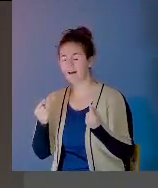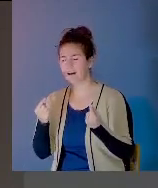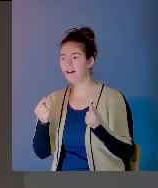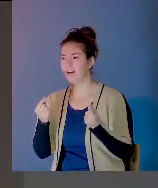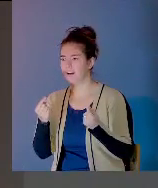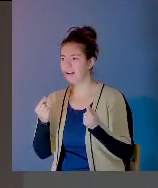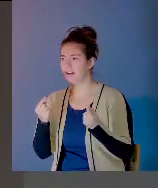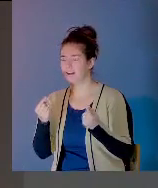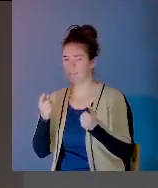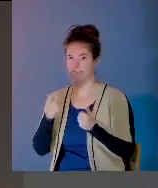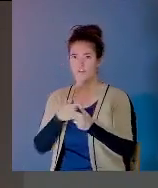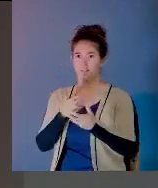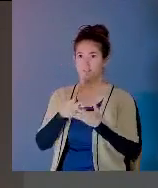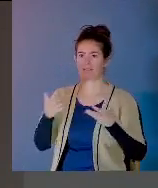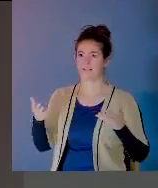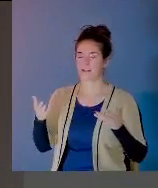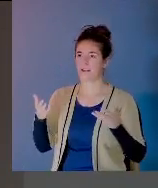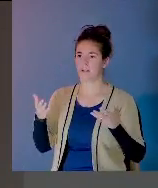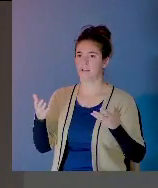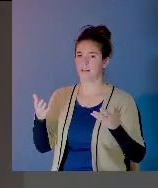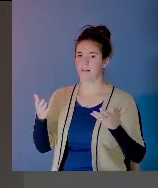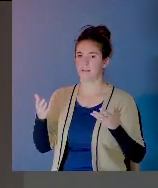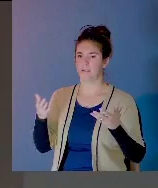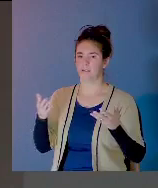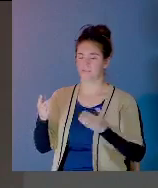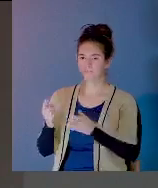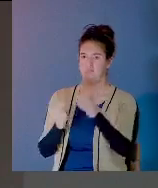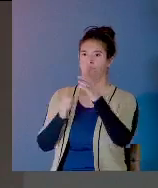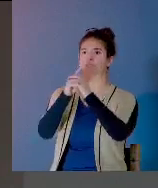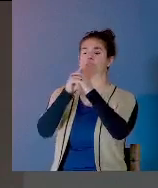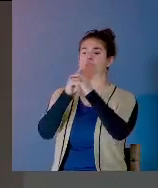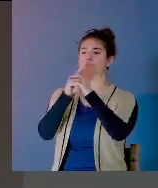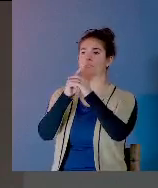God showed himself to me when I was in Youth with a Mission